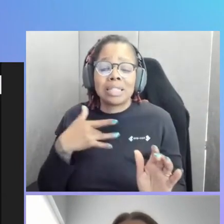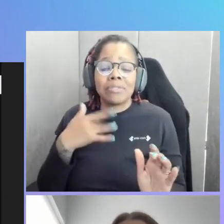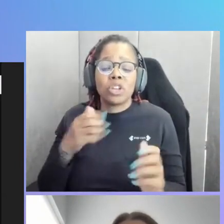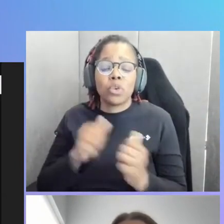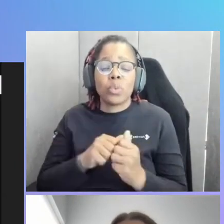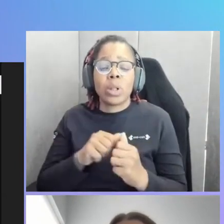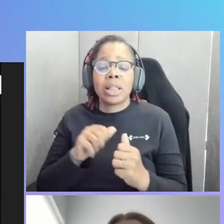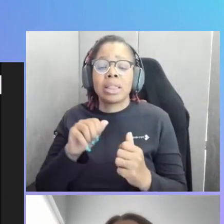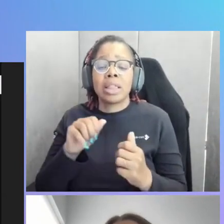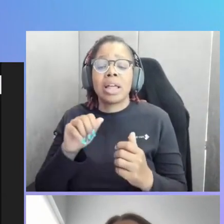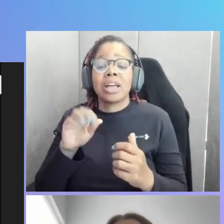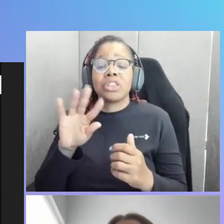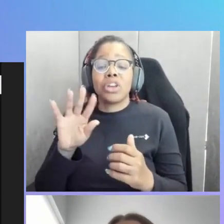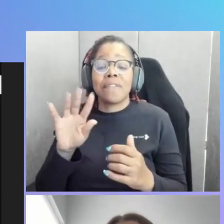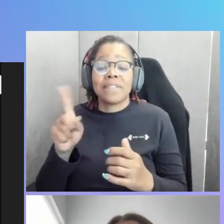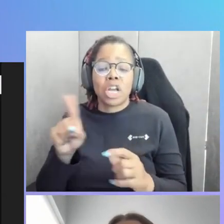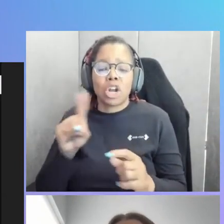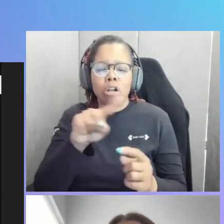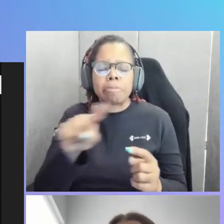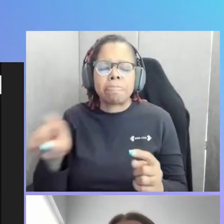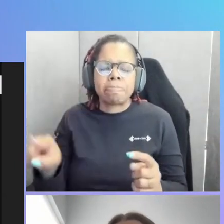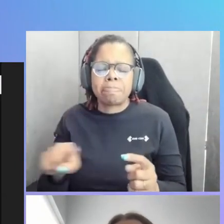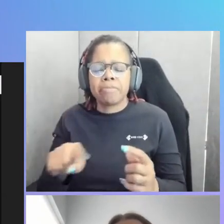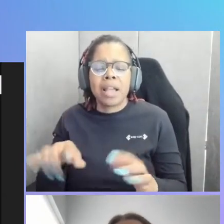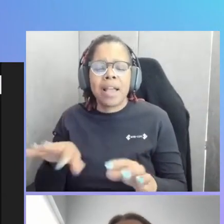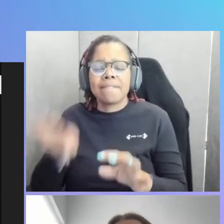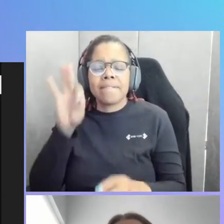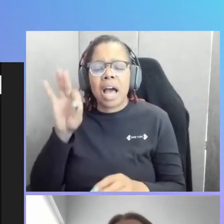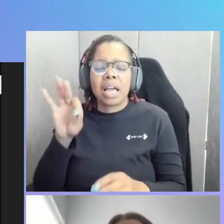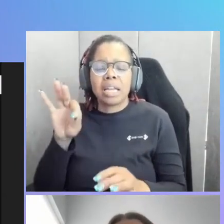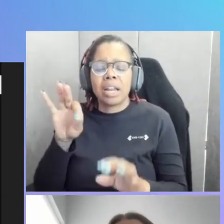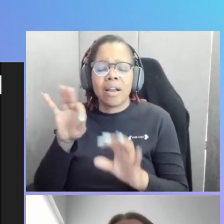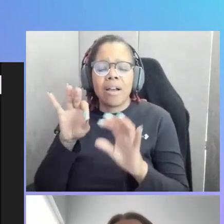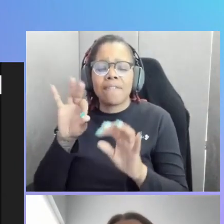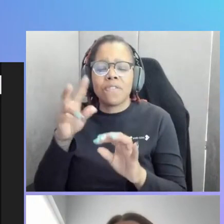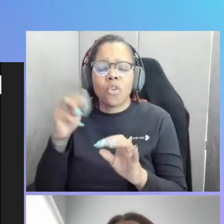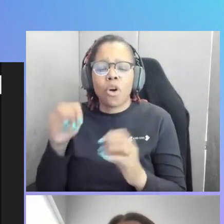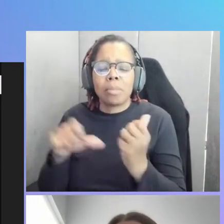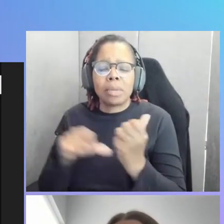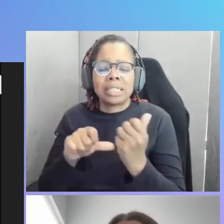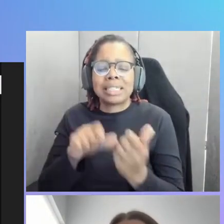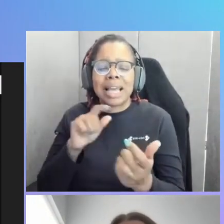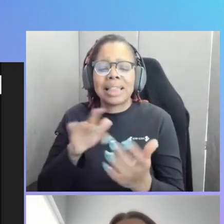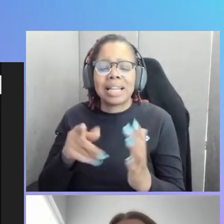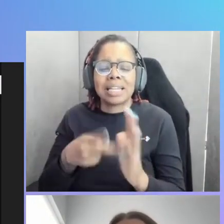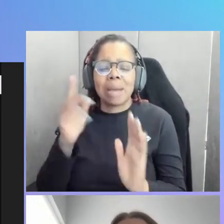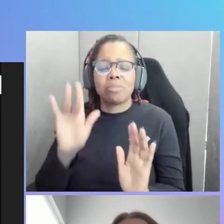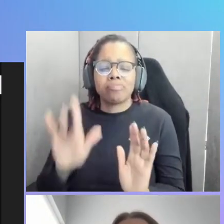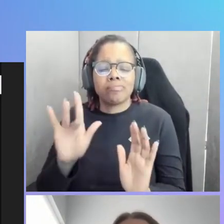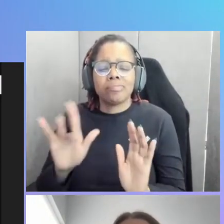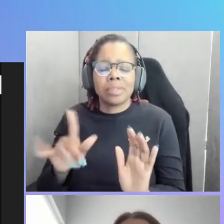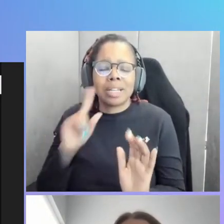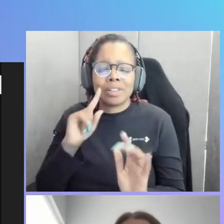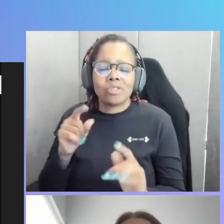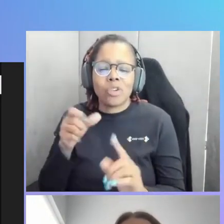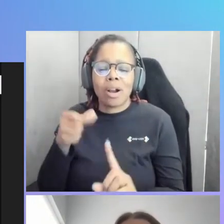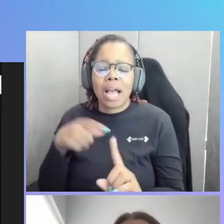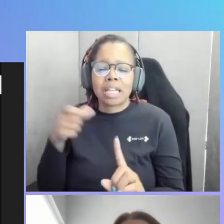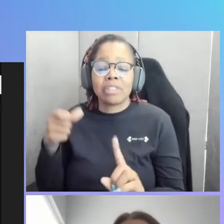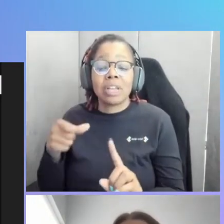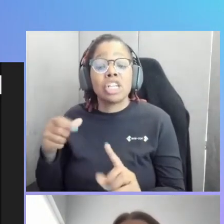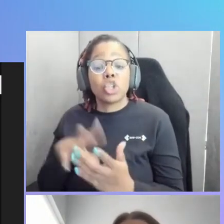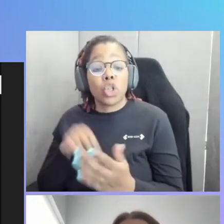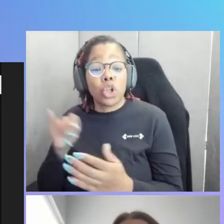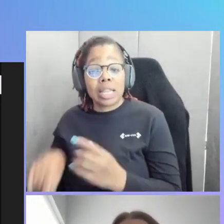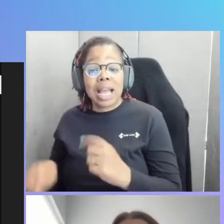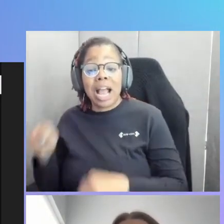finger, find Form Assist, and then double tap to activate it. And so after learning that on my own, I decided to go back